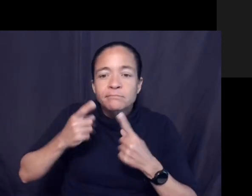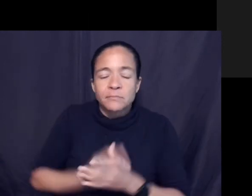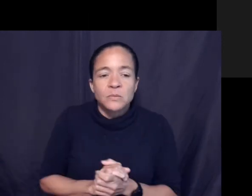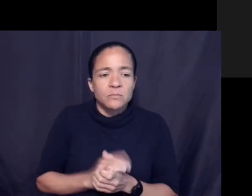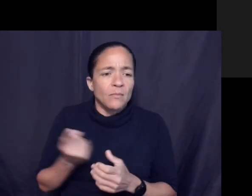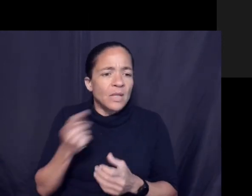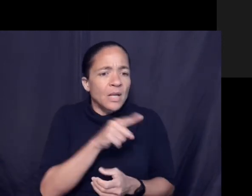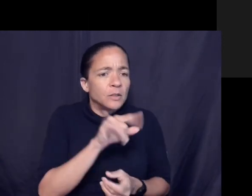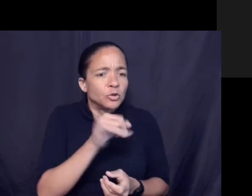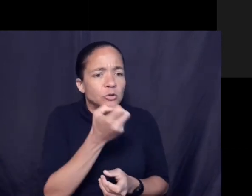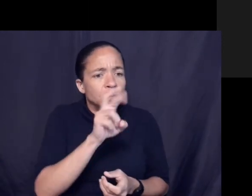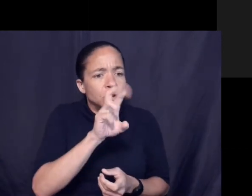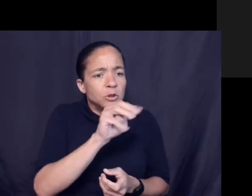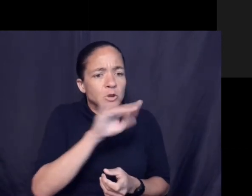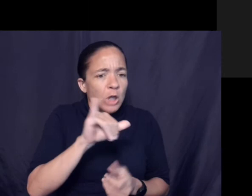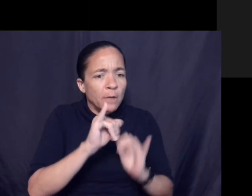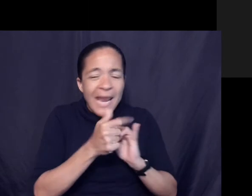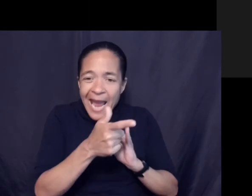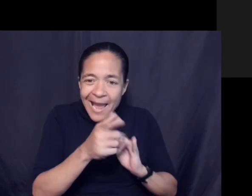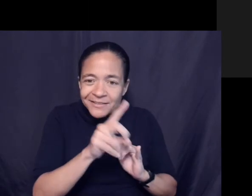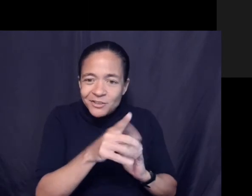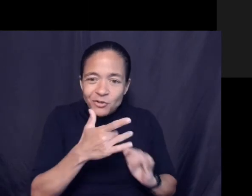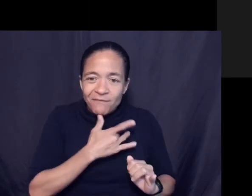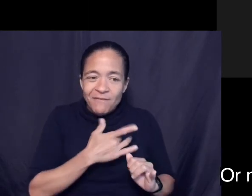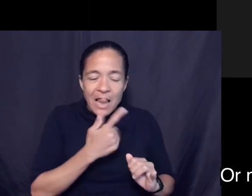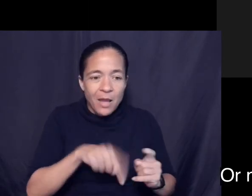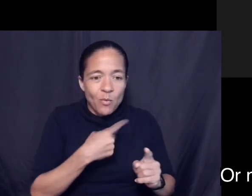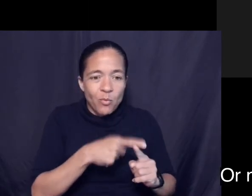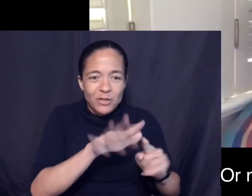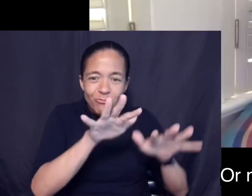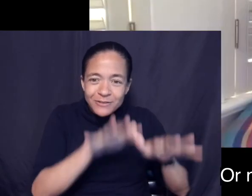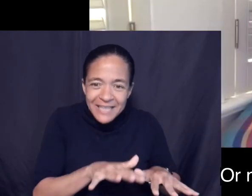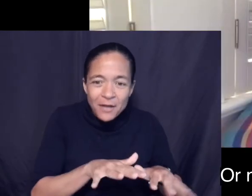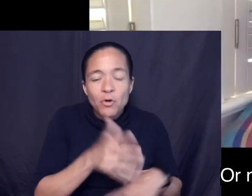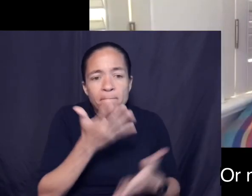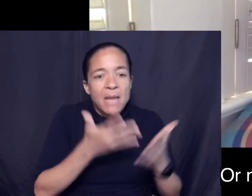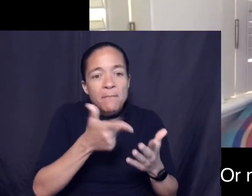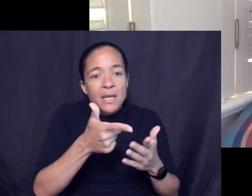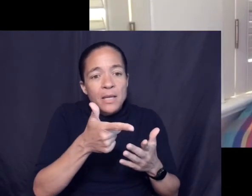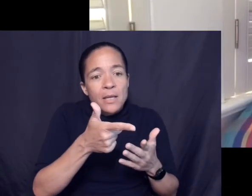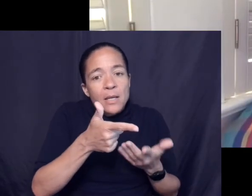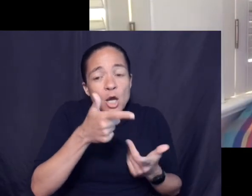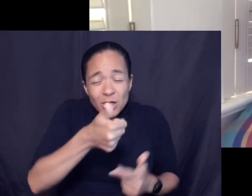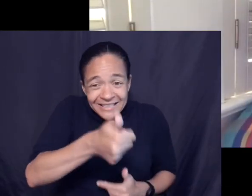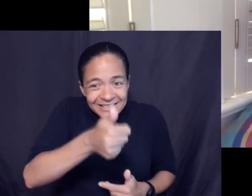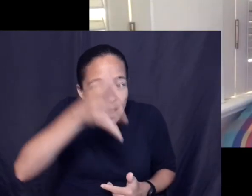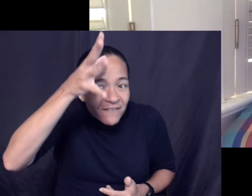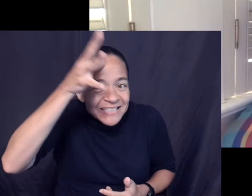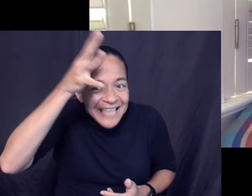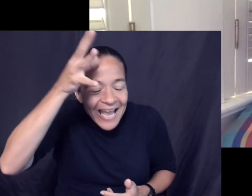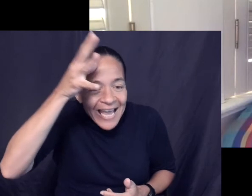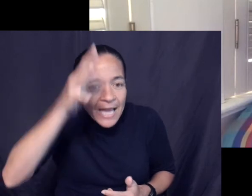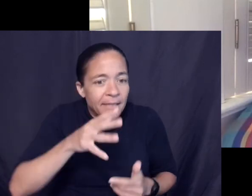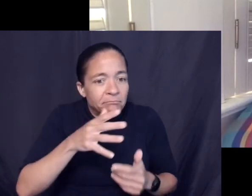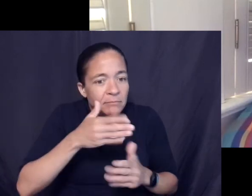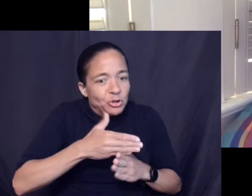Jeremy, how about you? How were you guys feeling once this settled in? Or maybe you want to share your perspective on, being a